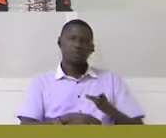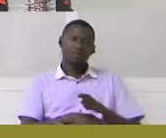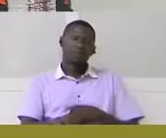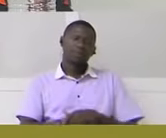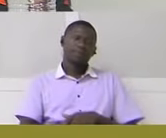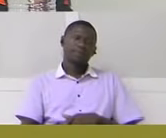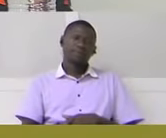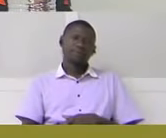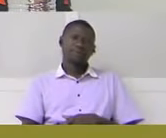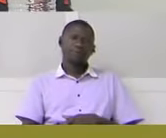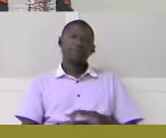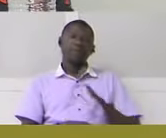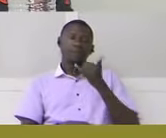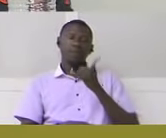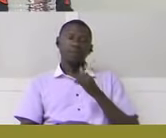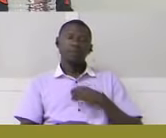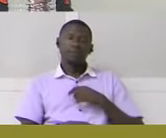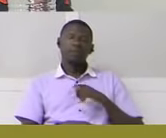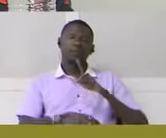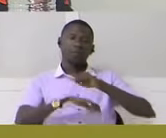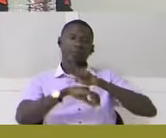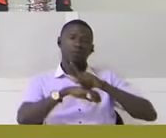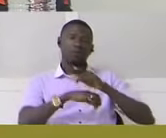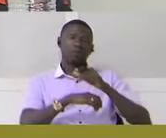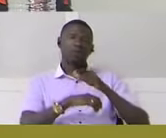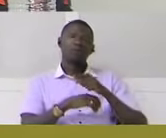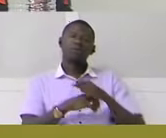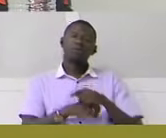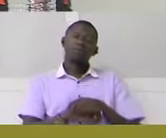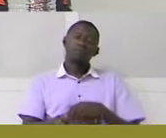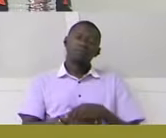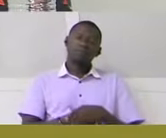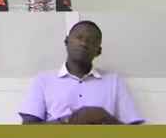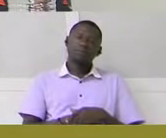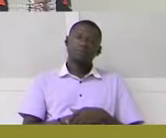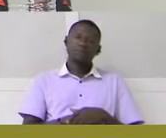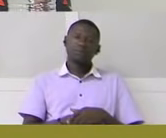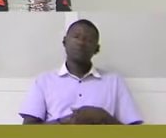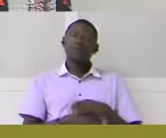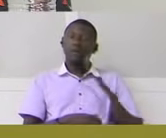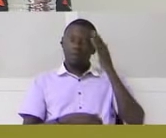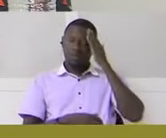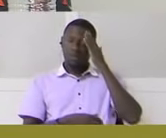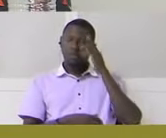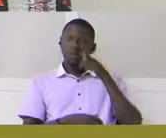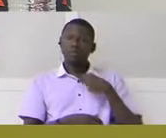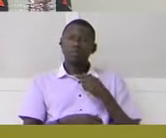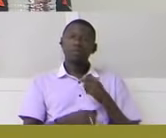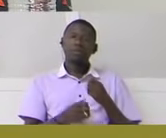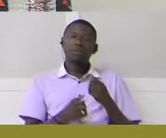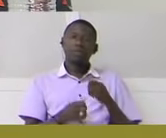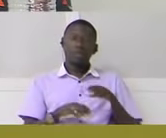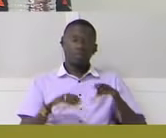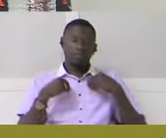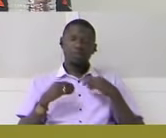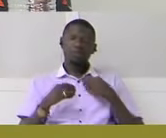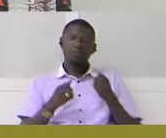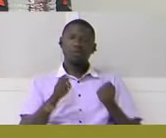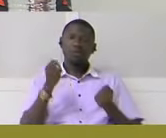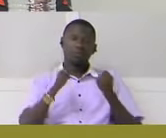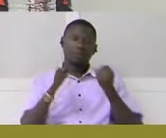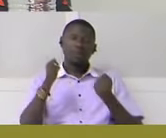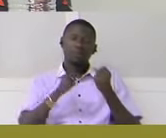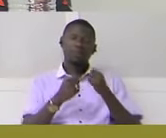know the distinction between accepting that he was over speeding because he was a civilian driver, as opposed to